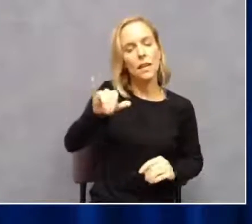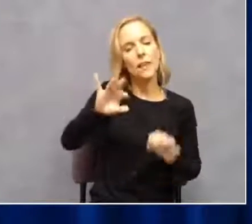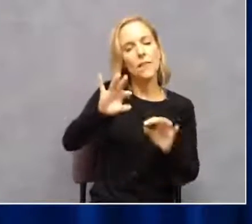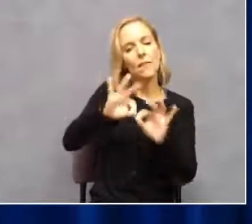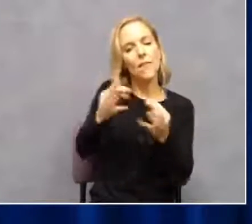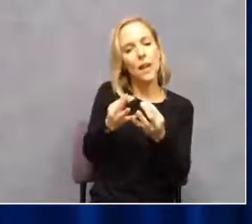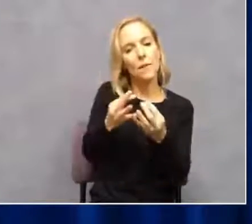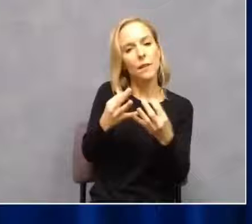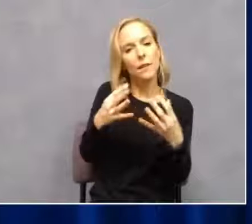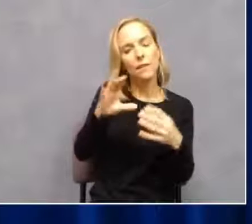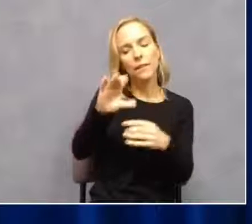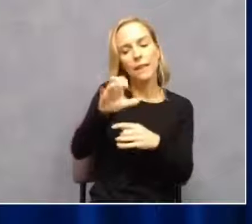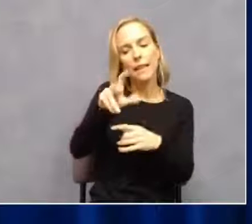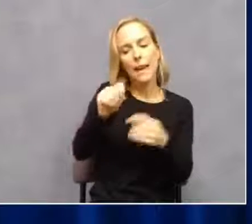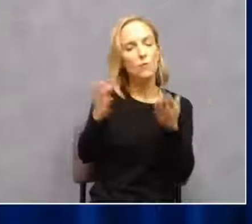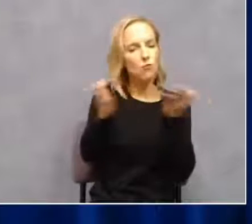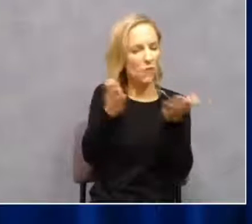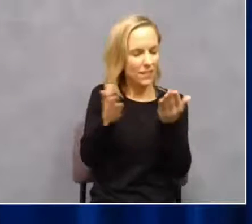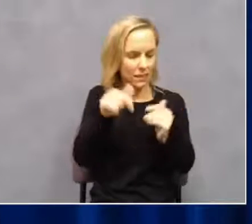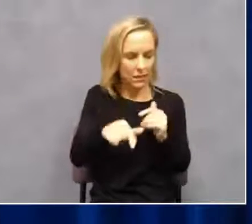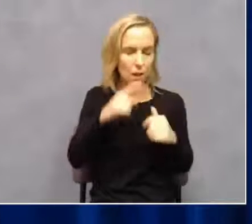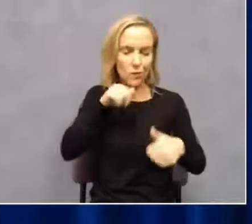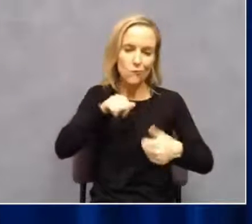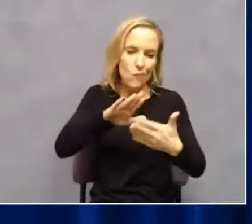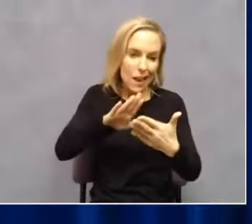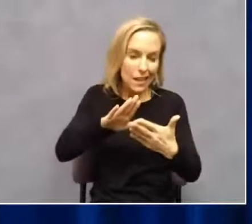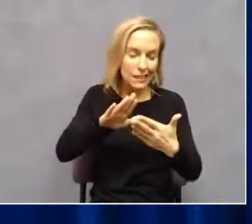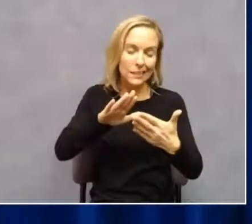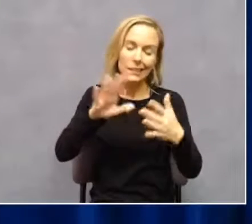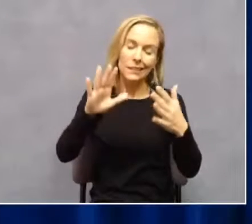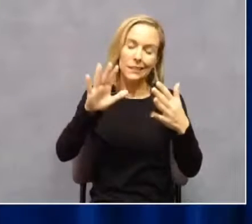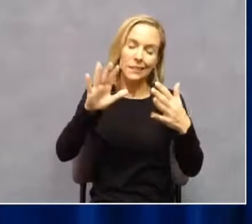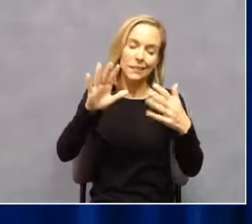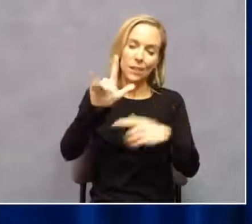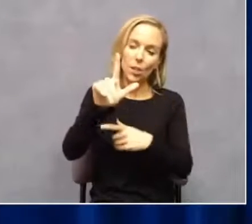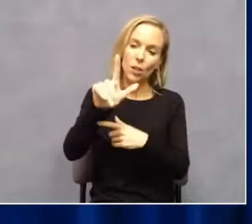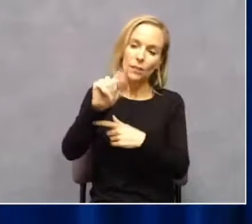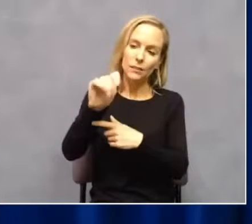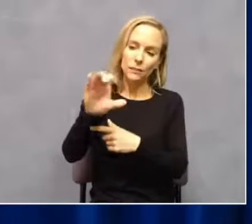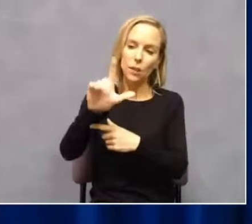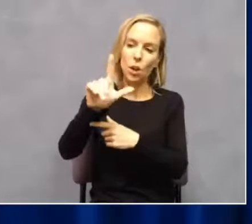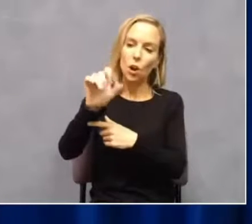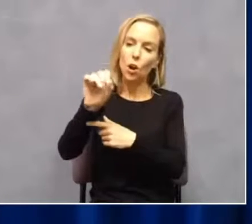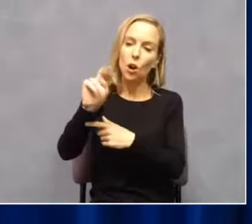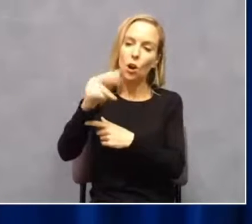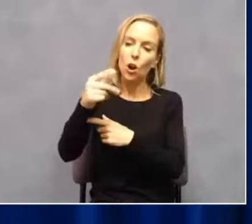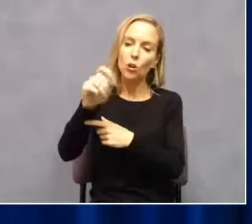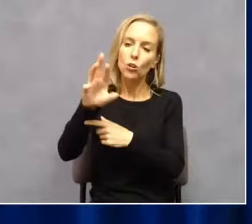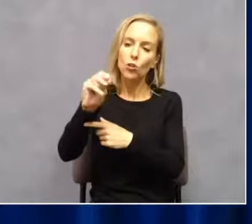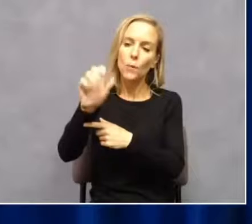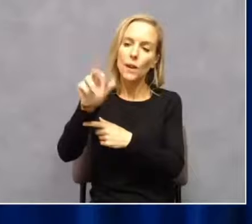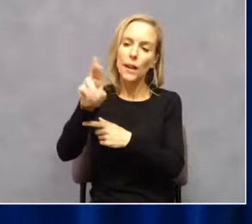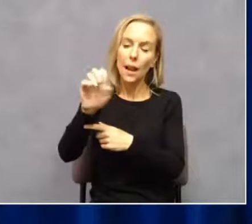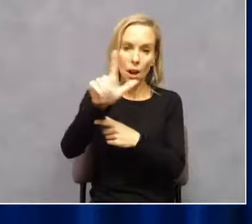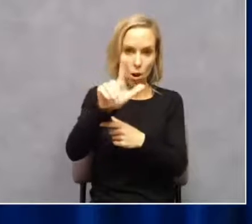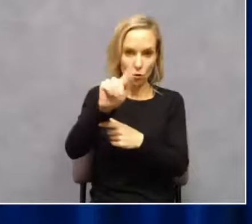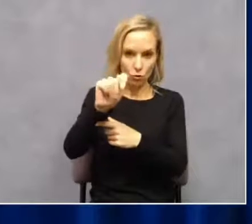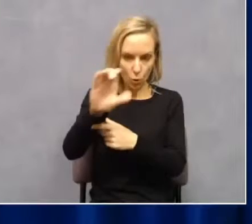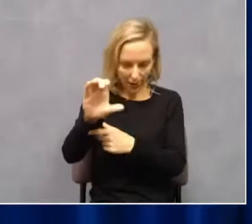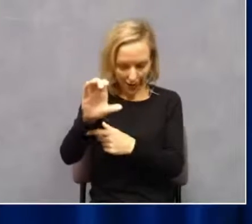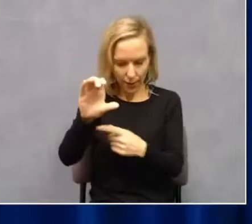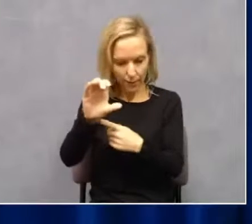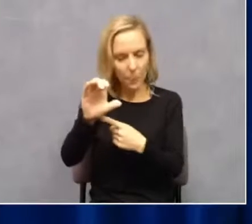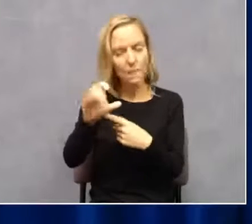So today I am going to address once again long-term care. Long-term care in Kentucky is a